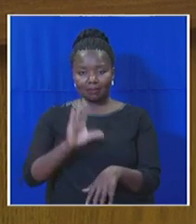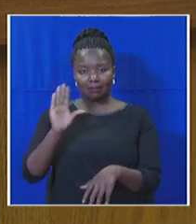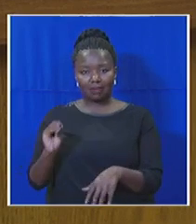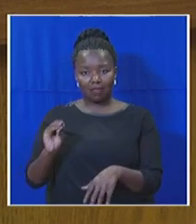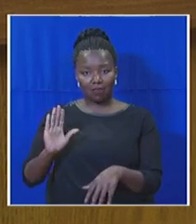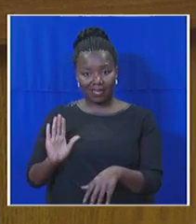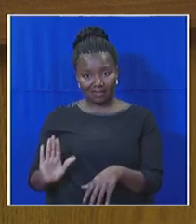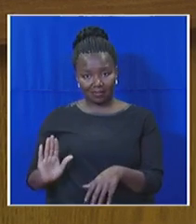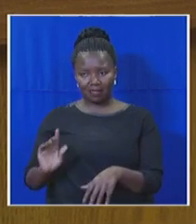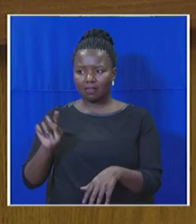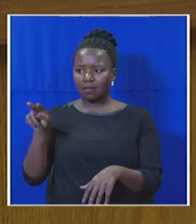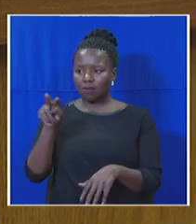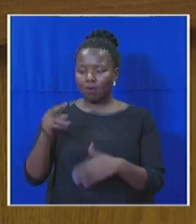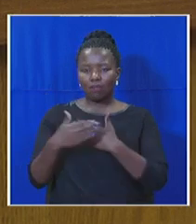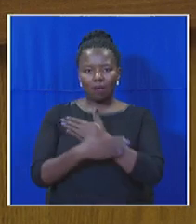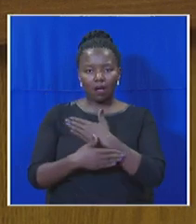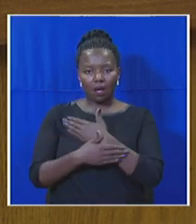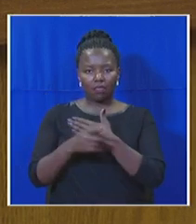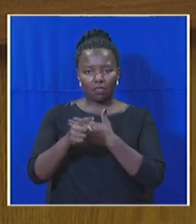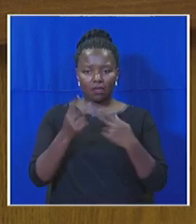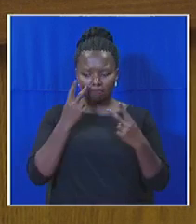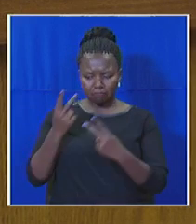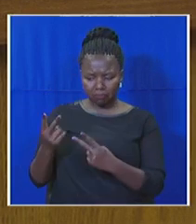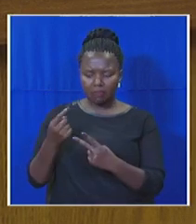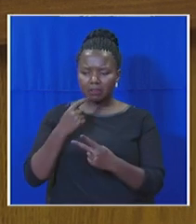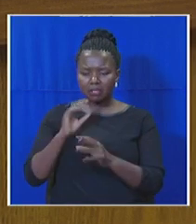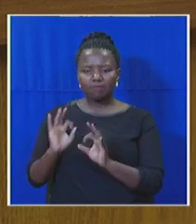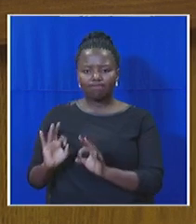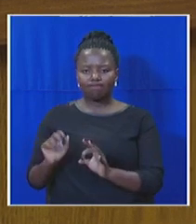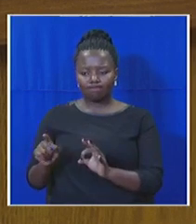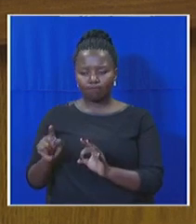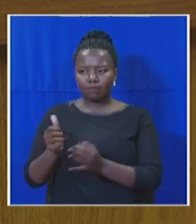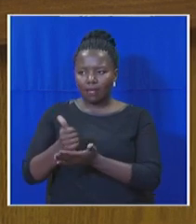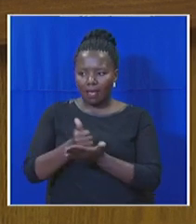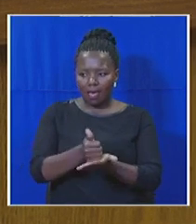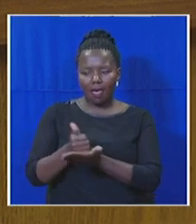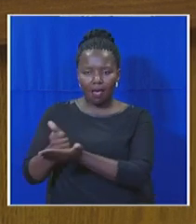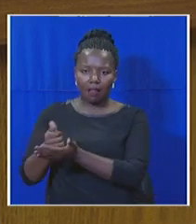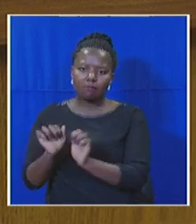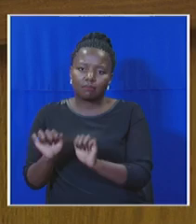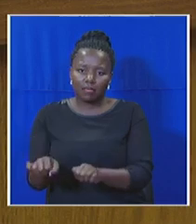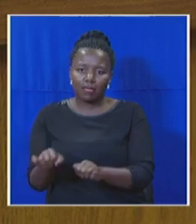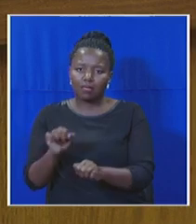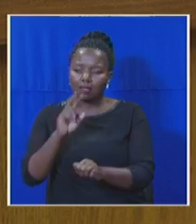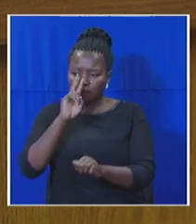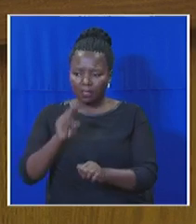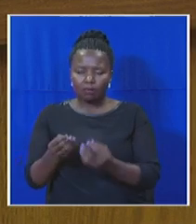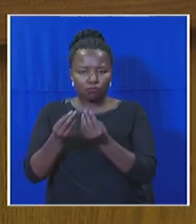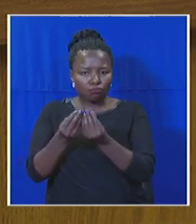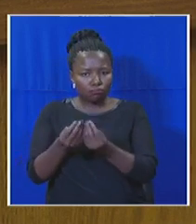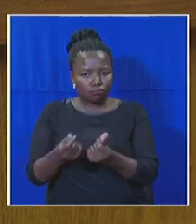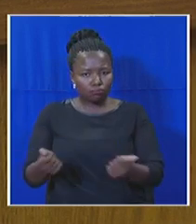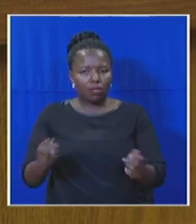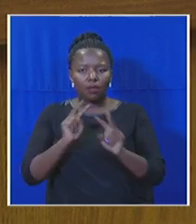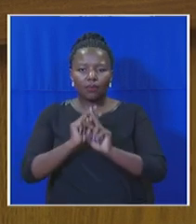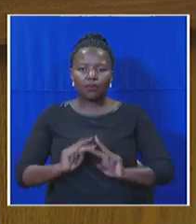both sides to be better placed to assist in the peaceful resolution